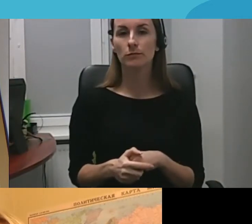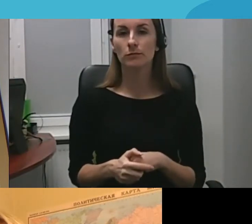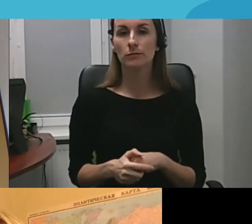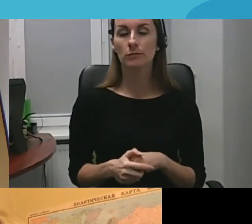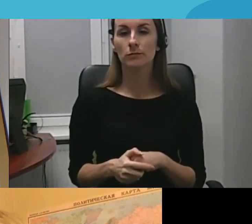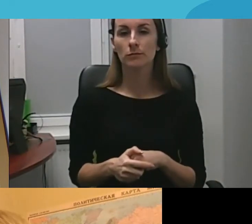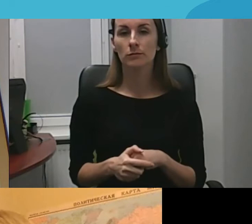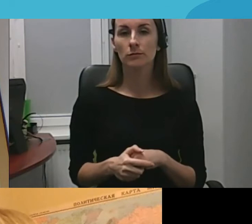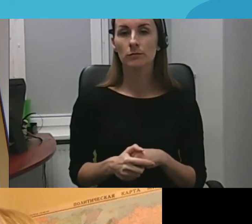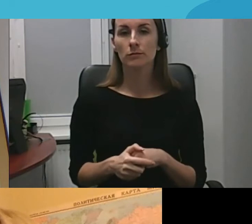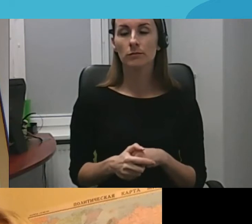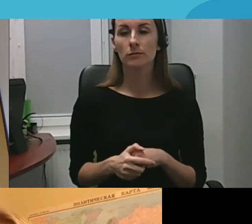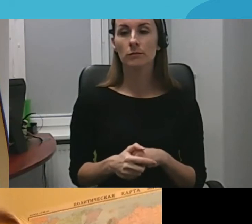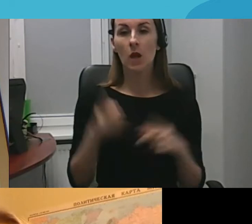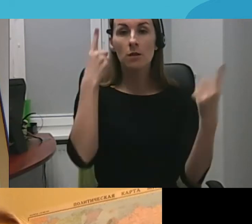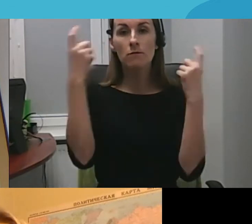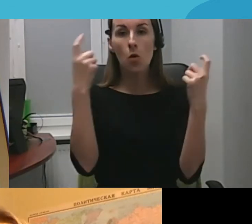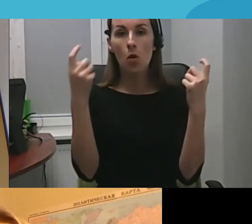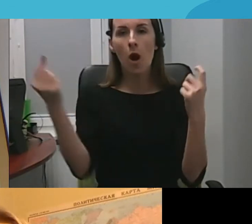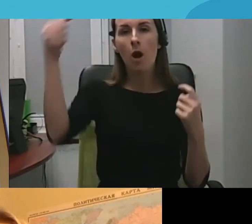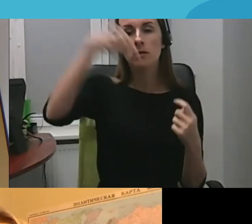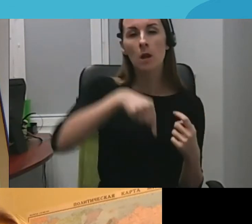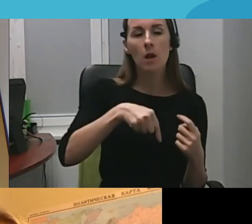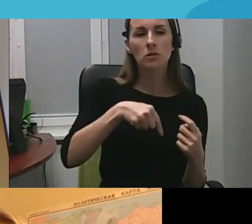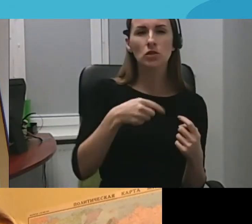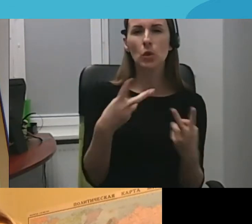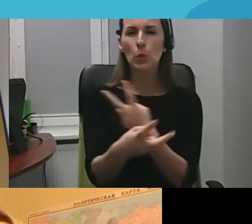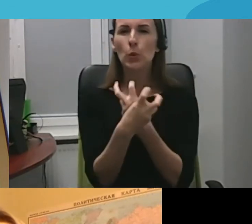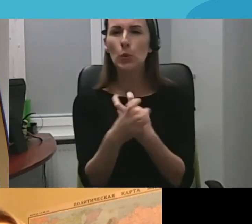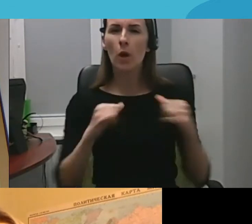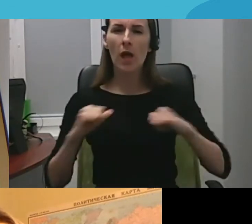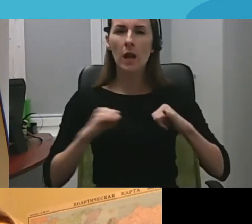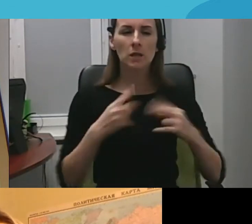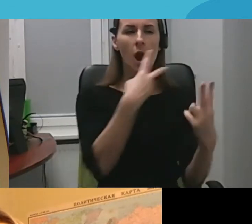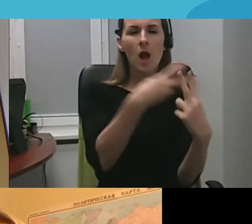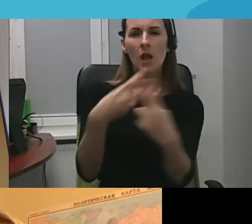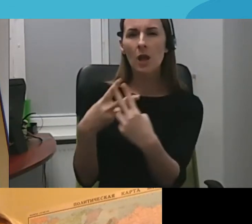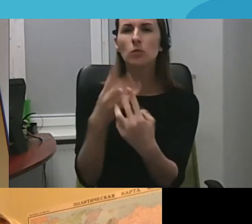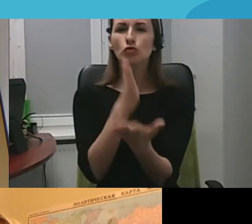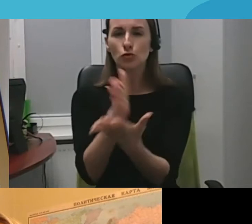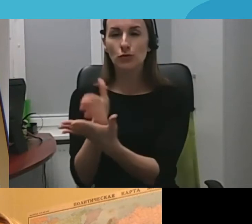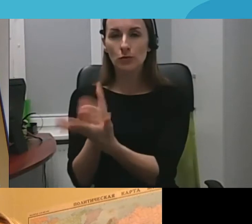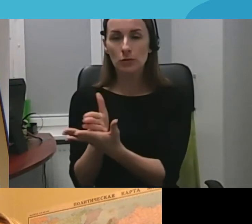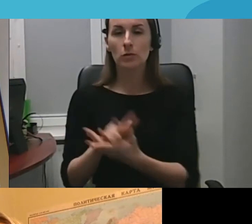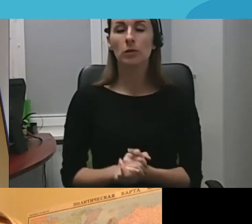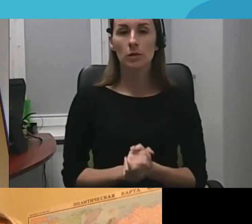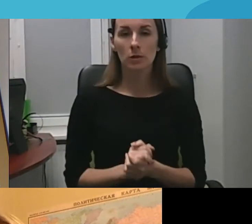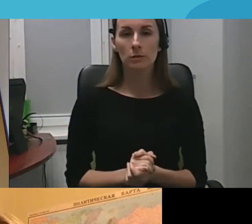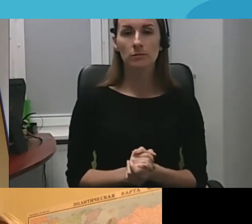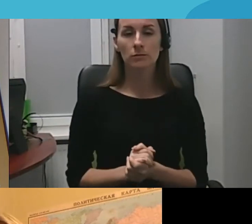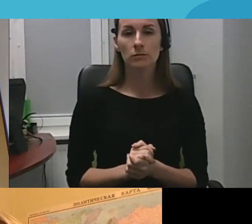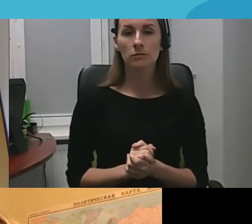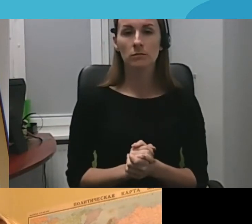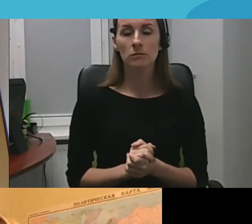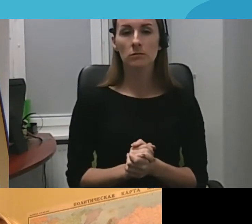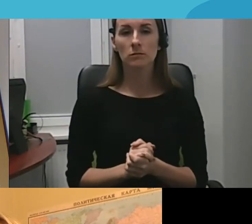mentioned today several times. And I mean, we already lost the hope that these cases will be investigated by these